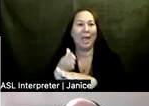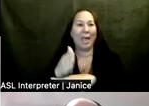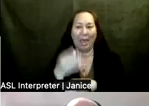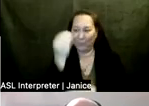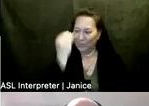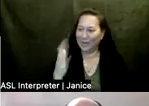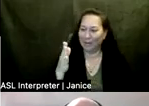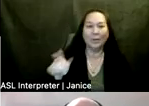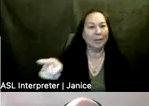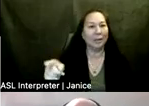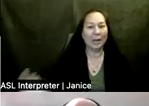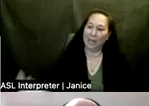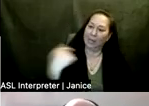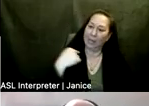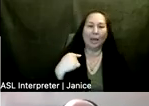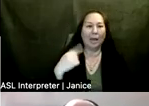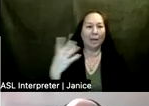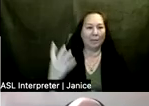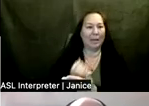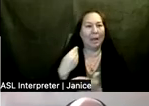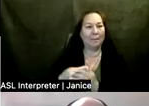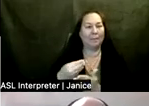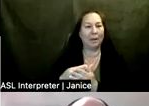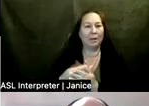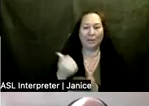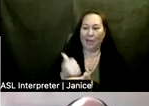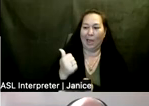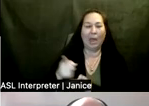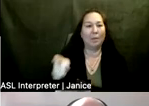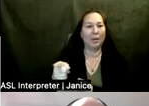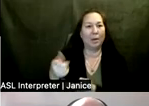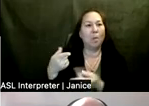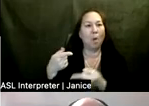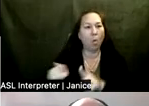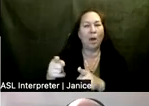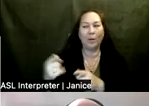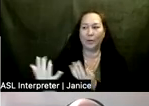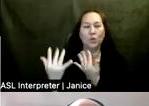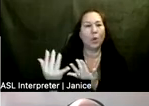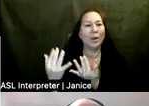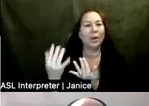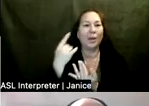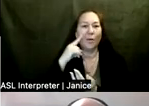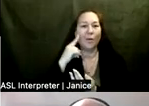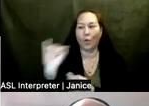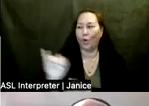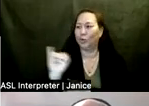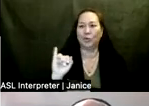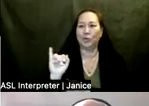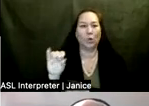he could come and get some money to help him sort of tide himself over while he was waiting for some other insurance of some